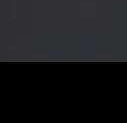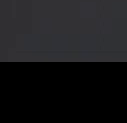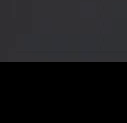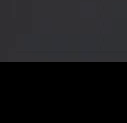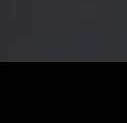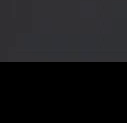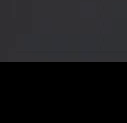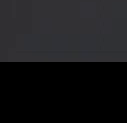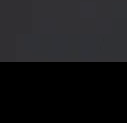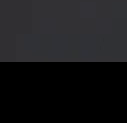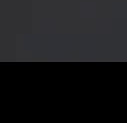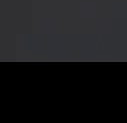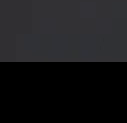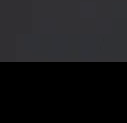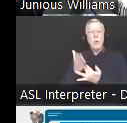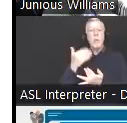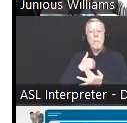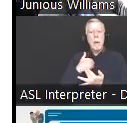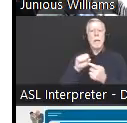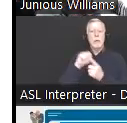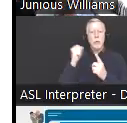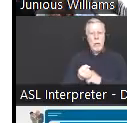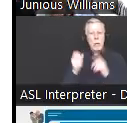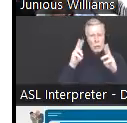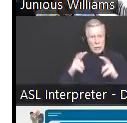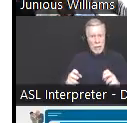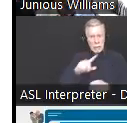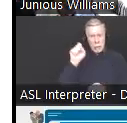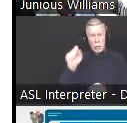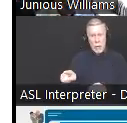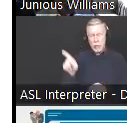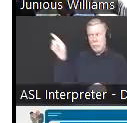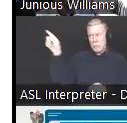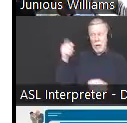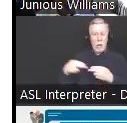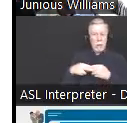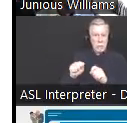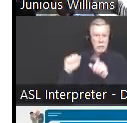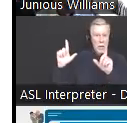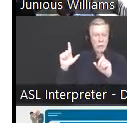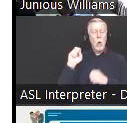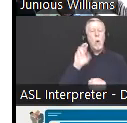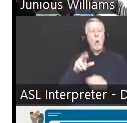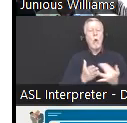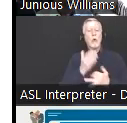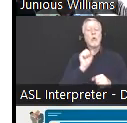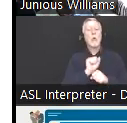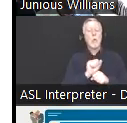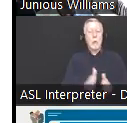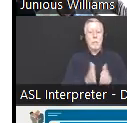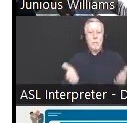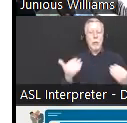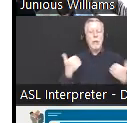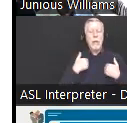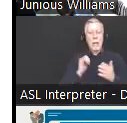my situational analysis questions, there are some slides on, or through the workbook, and have that group